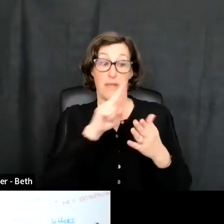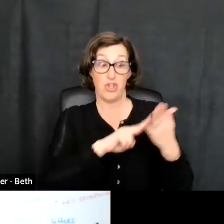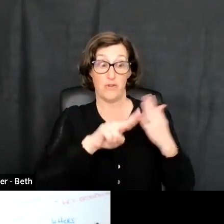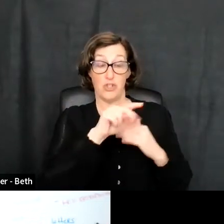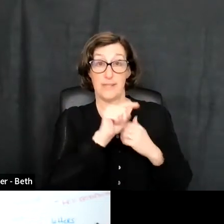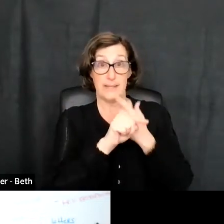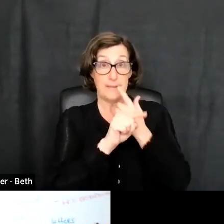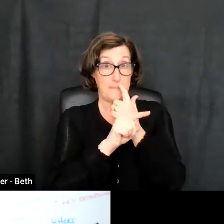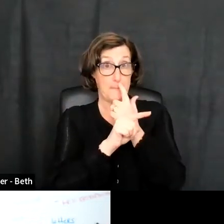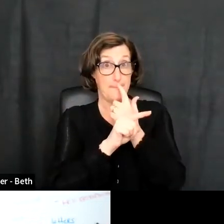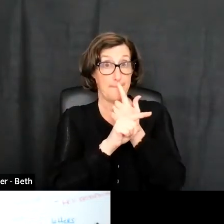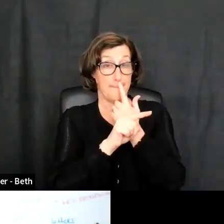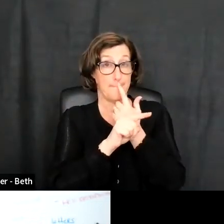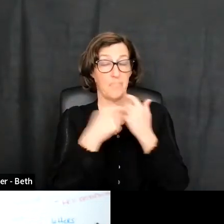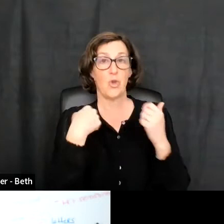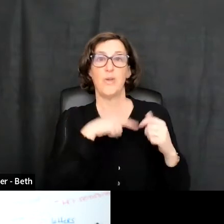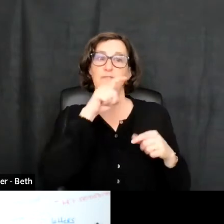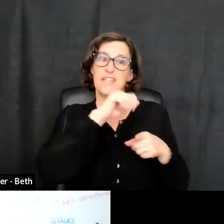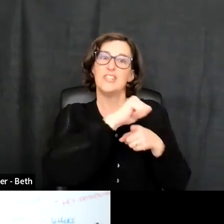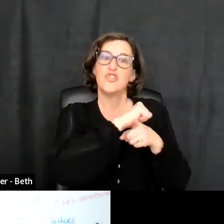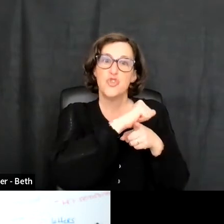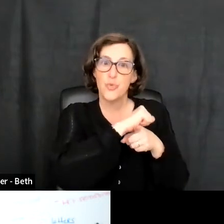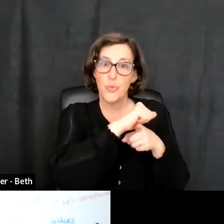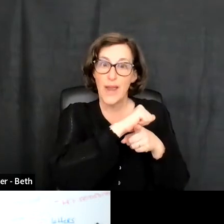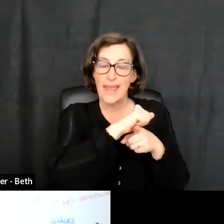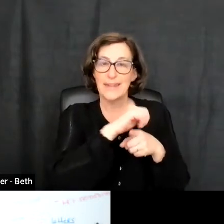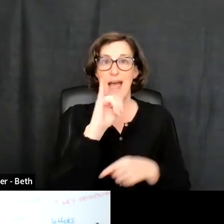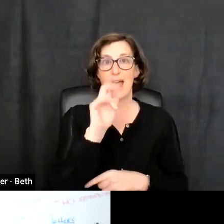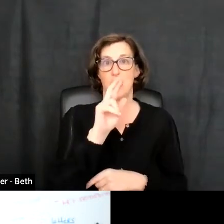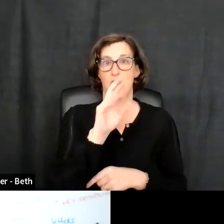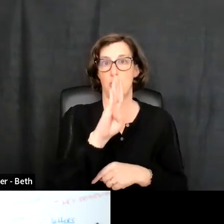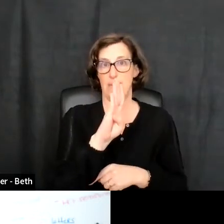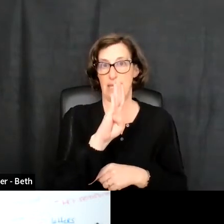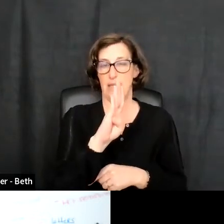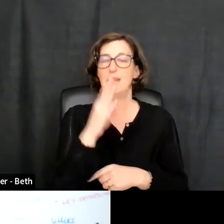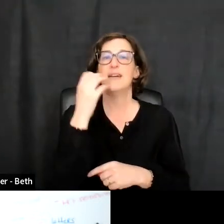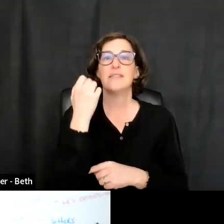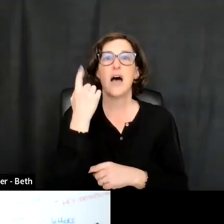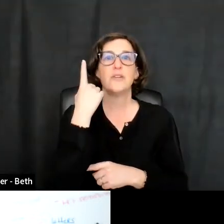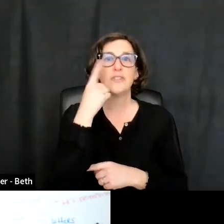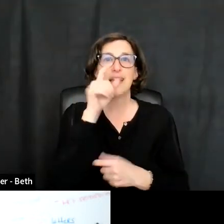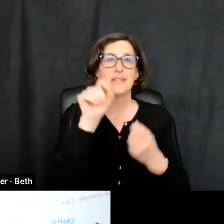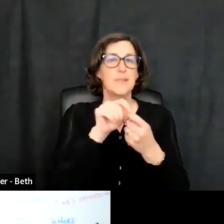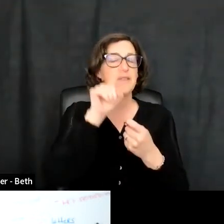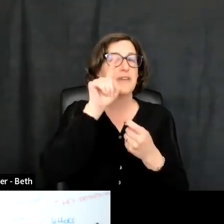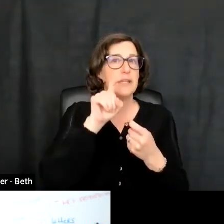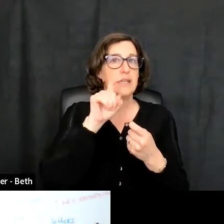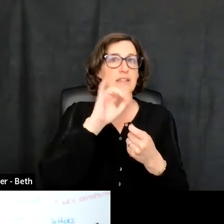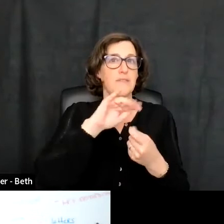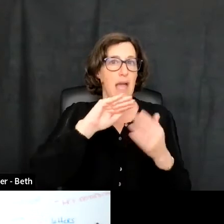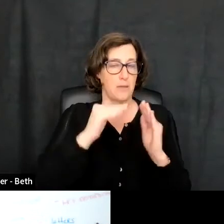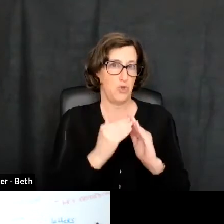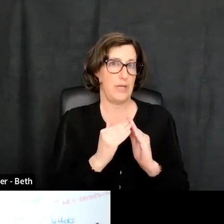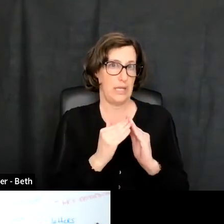we've basically had to train the IRB to understand the particular needs of the communities that we work